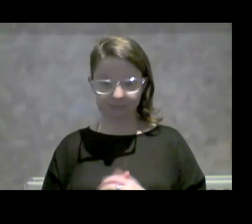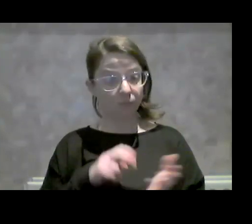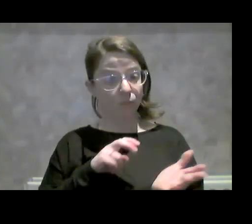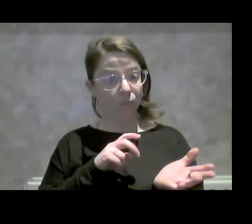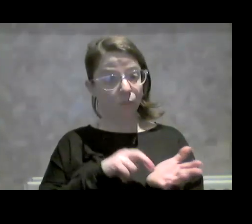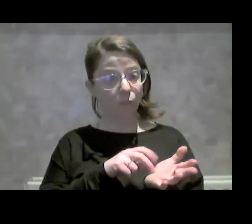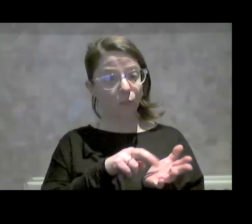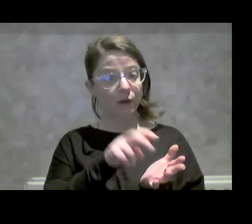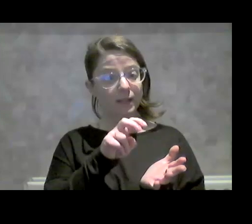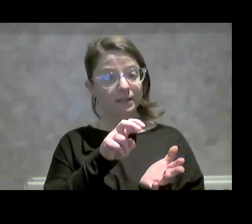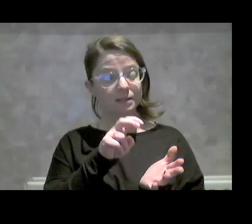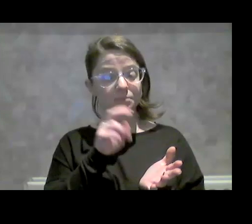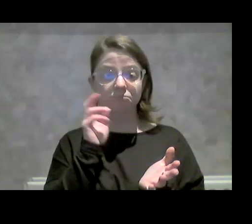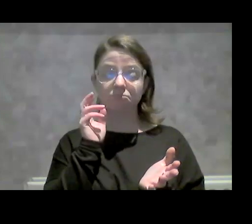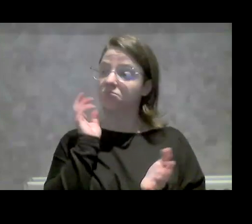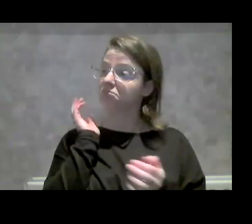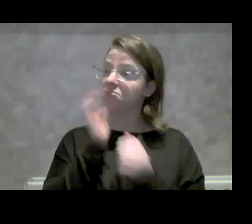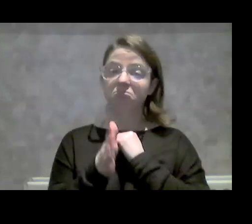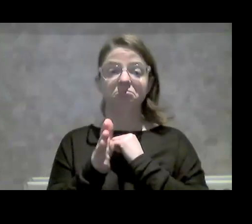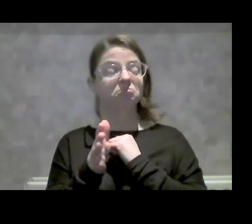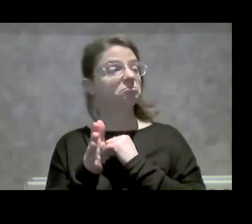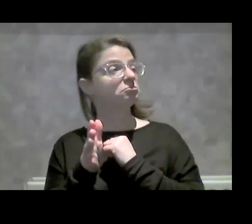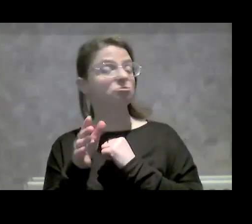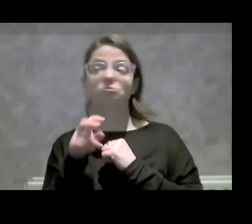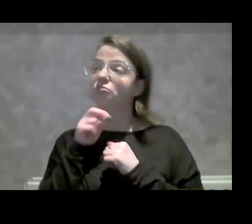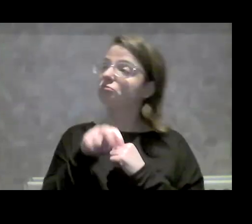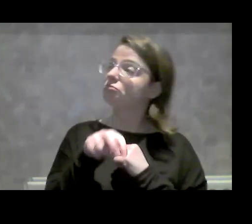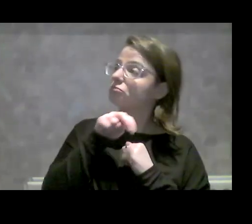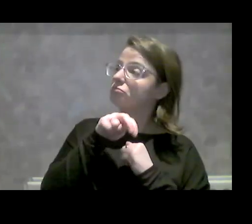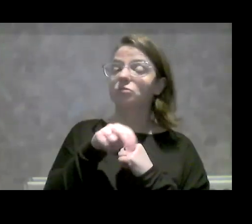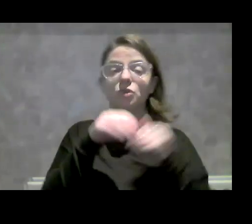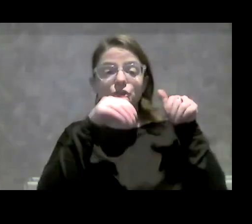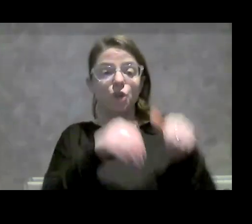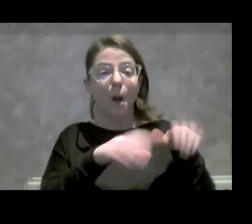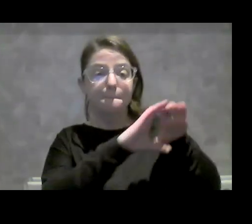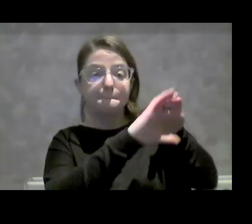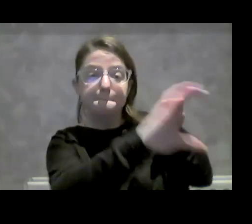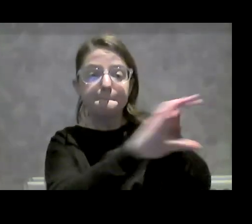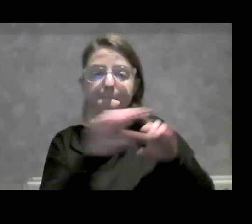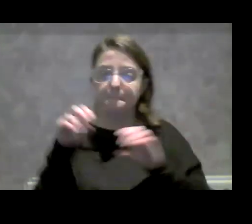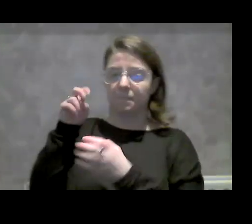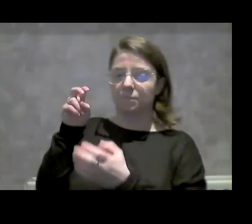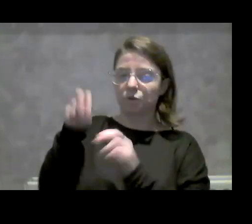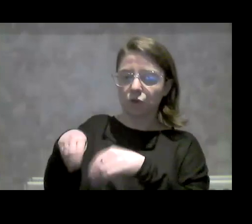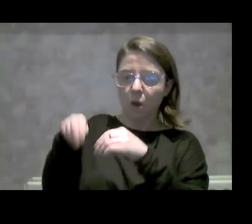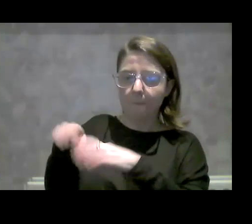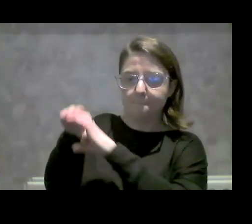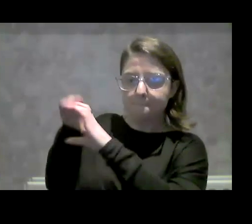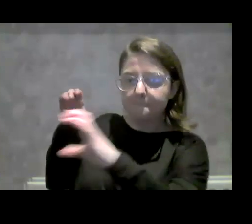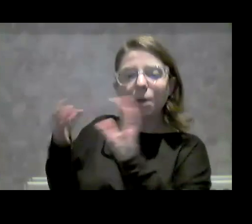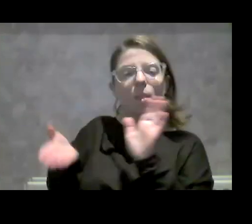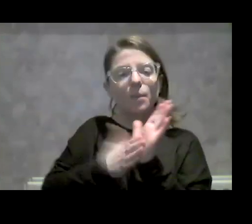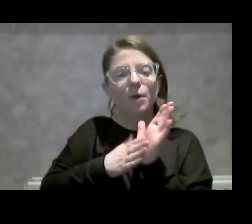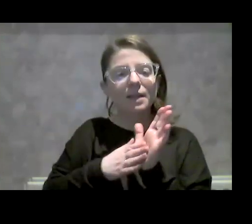Walking past no mark, small time, small town shops, past the bookies, a jog